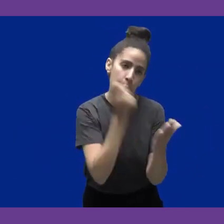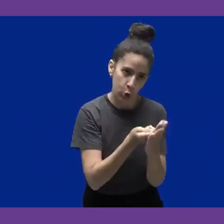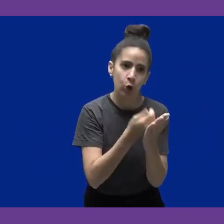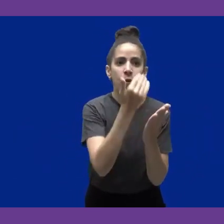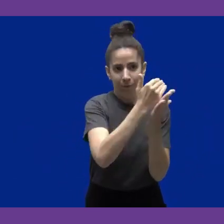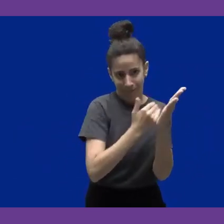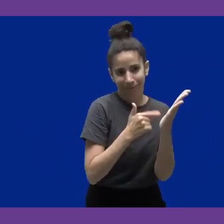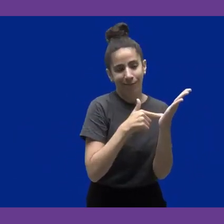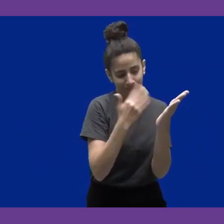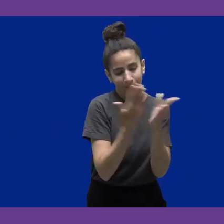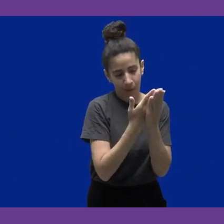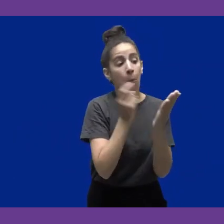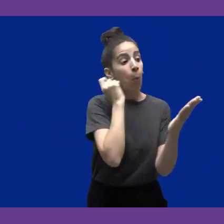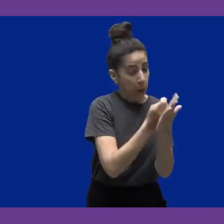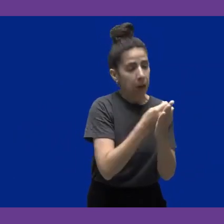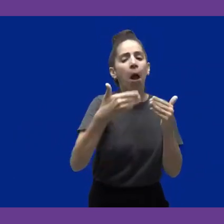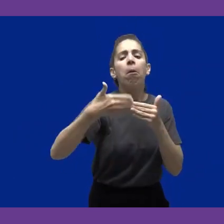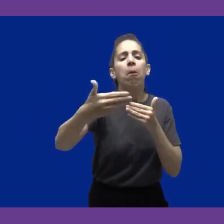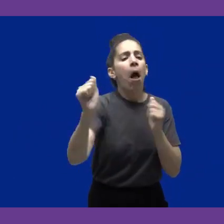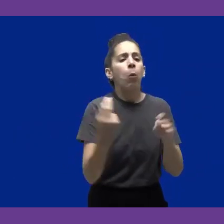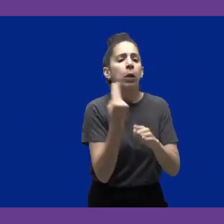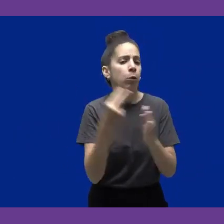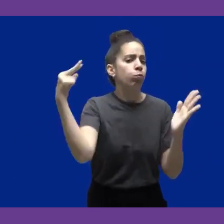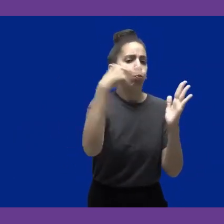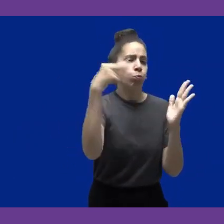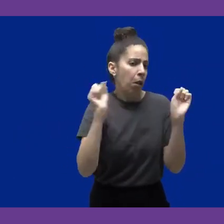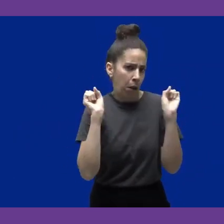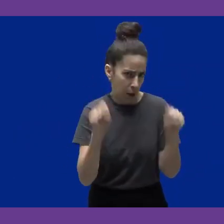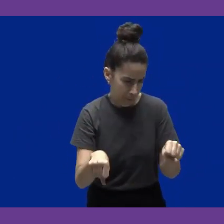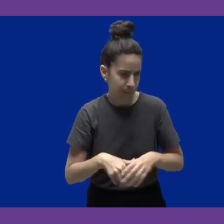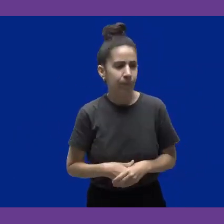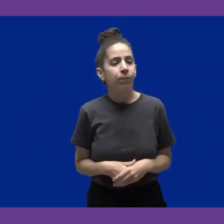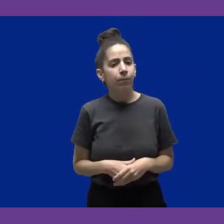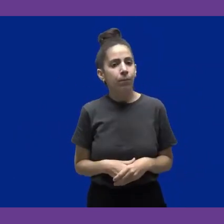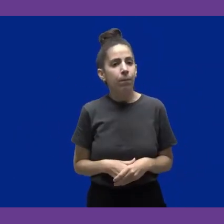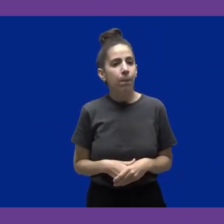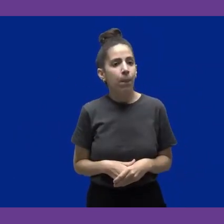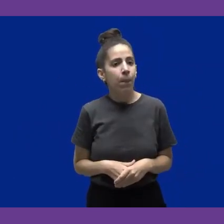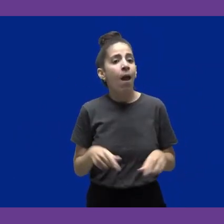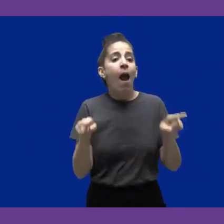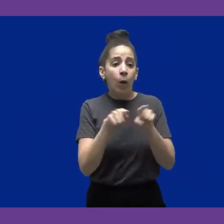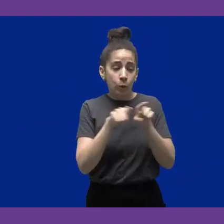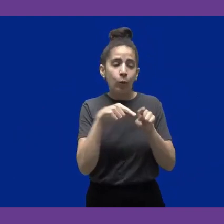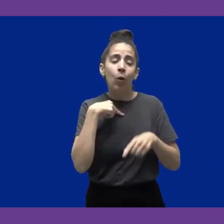a standardization body. So why is this important? They provide a common language to measure and to